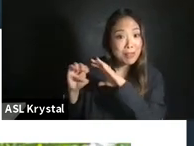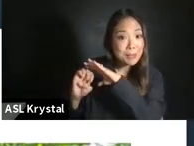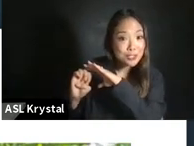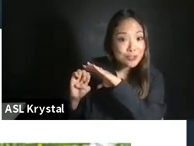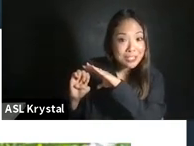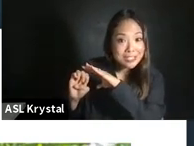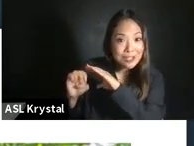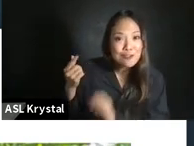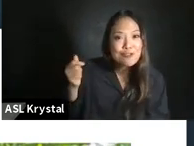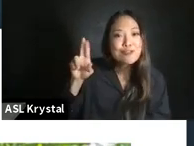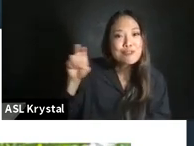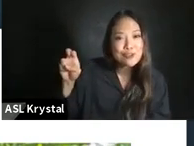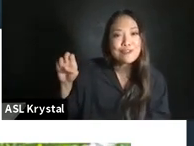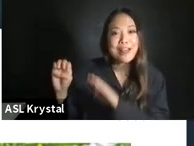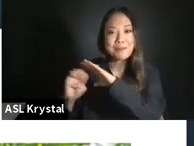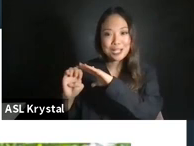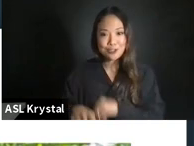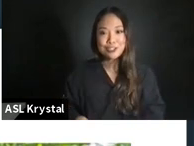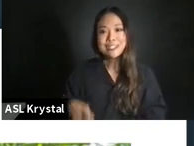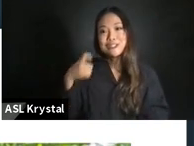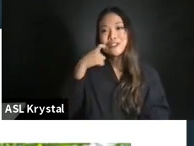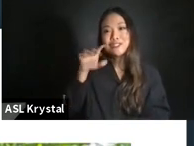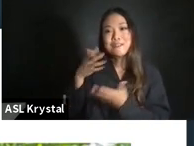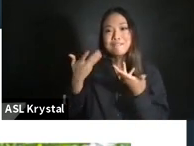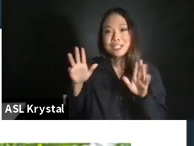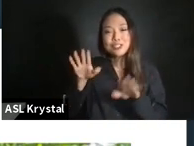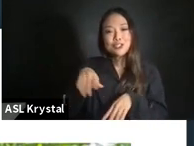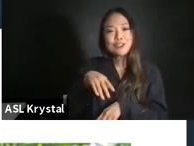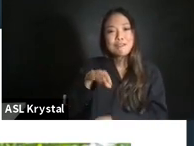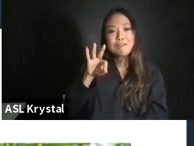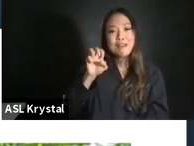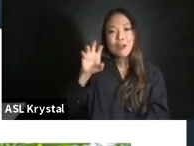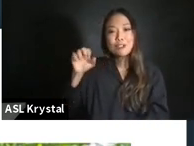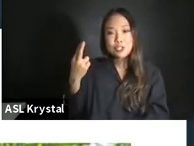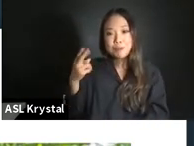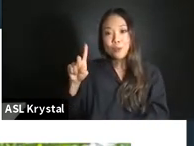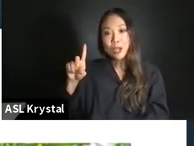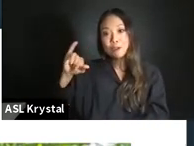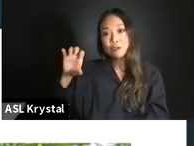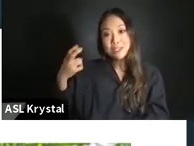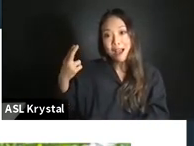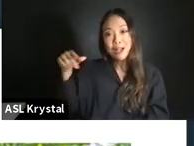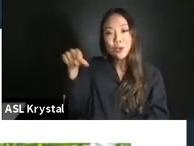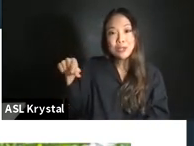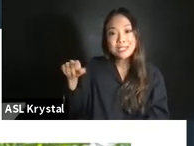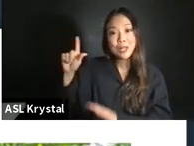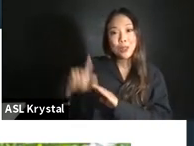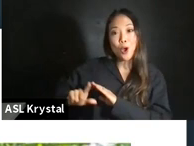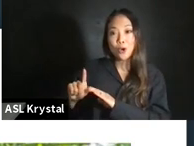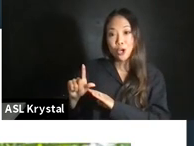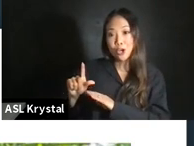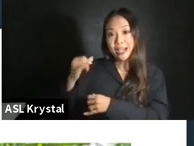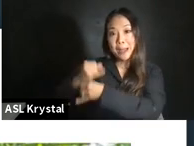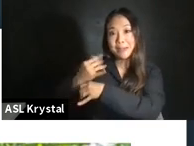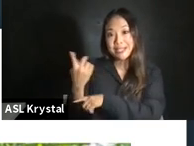the josiah quincy lower campus last school year and she focused on addressing issues of access